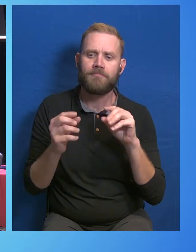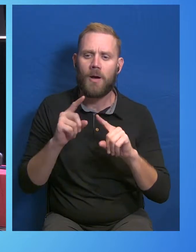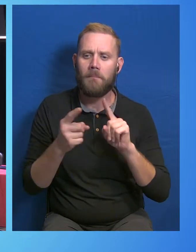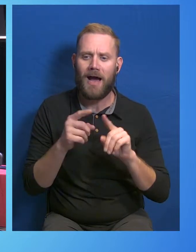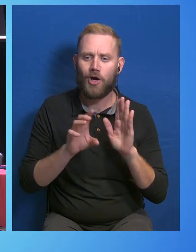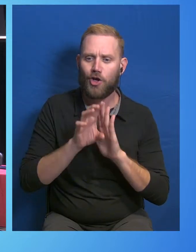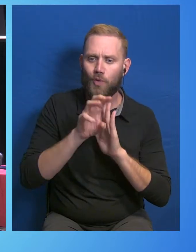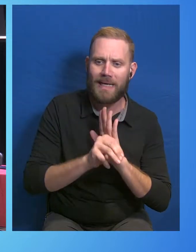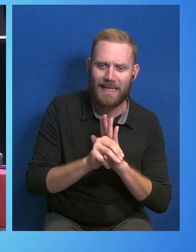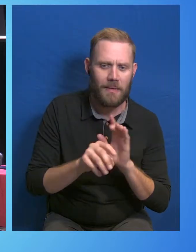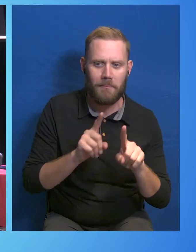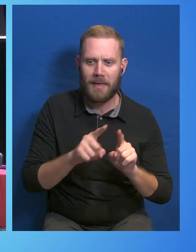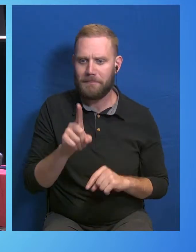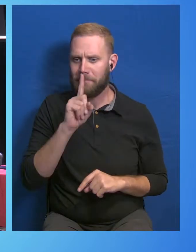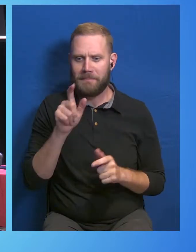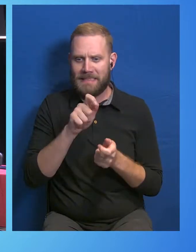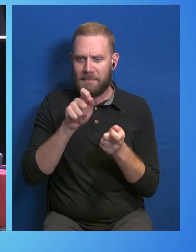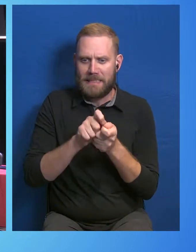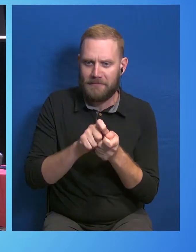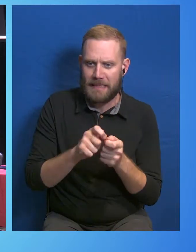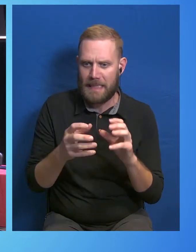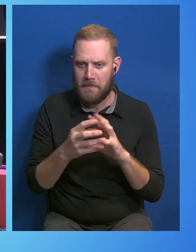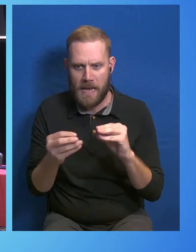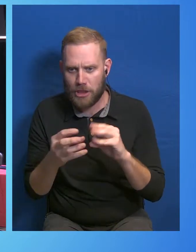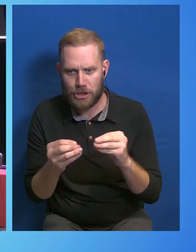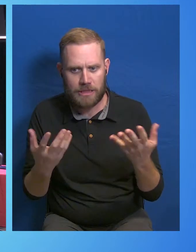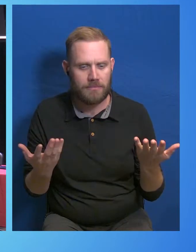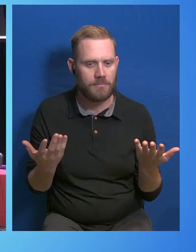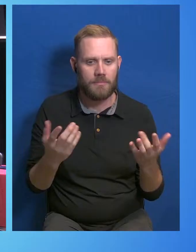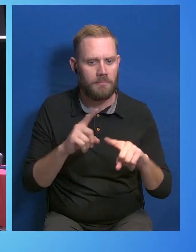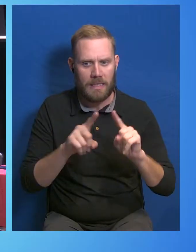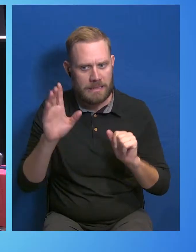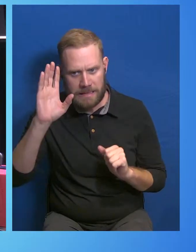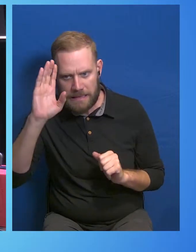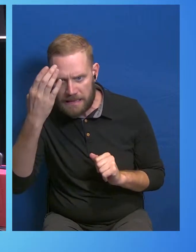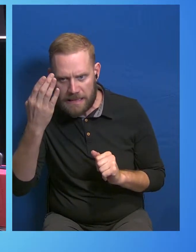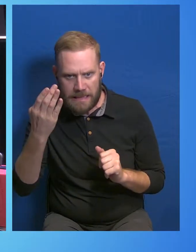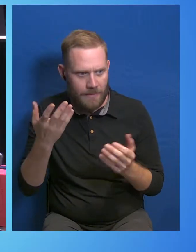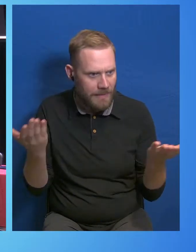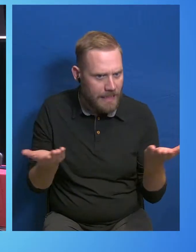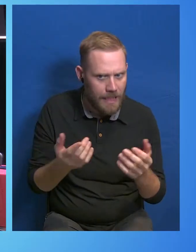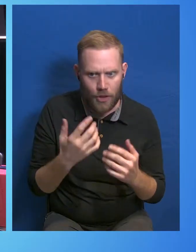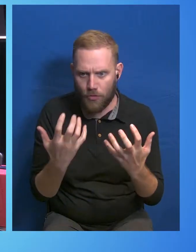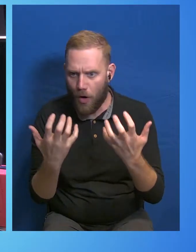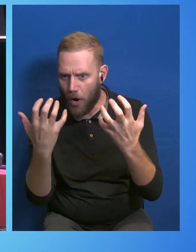but she was non-specific in the comment. So, and it doesn't look like she is here.